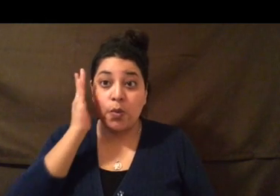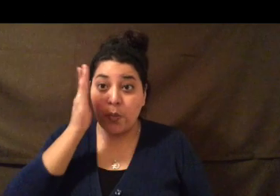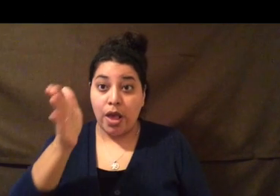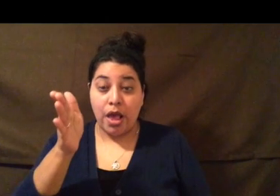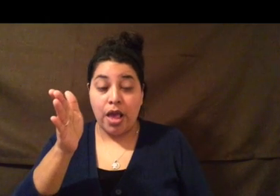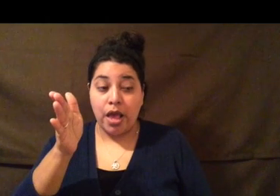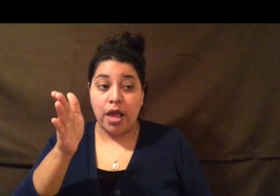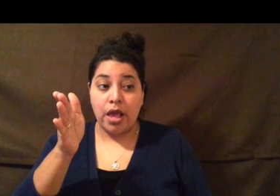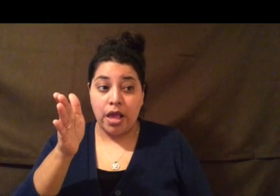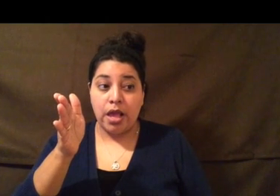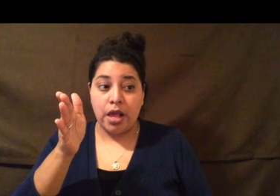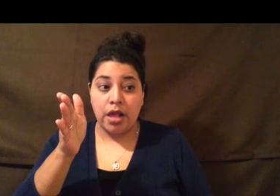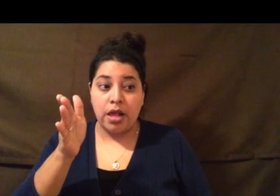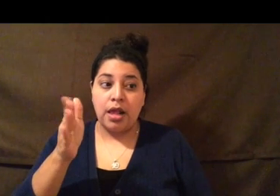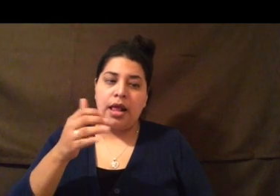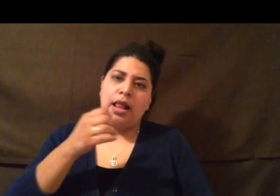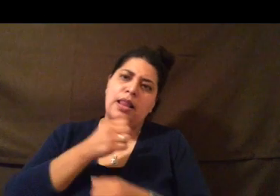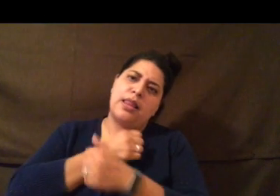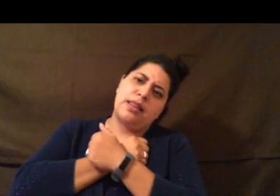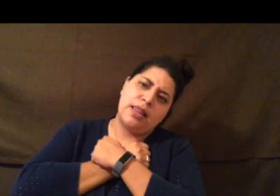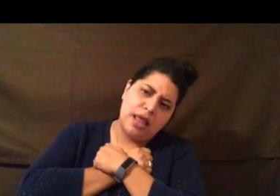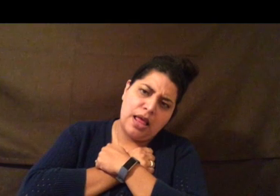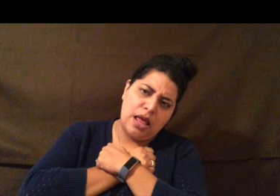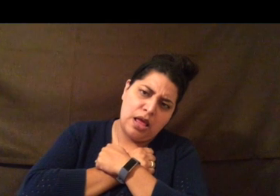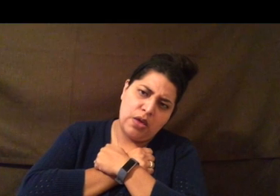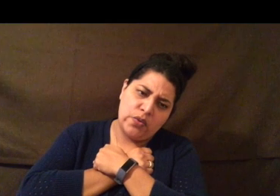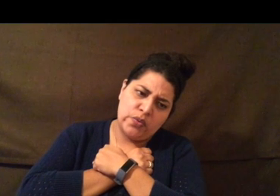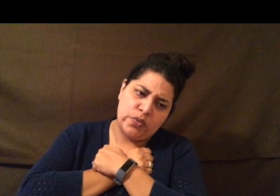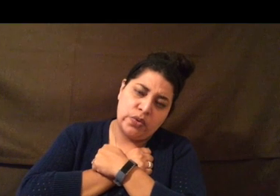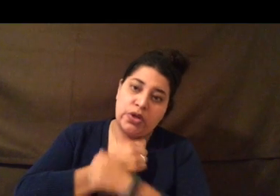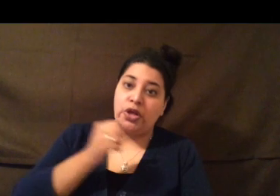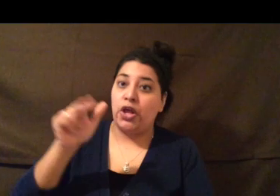you will love